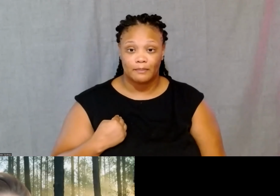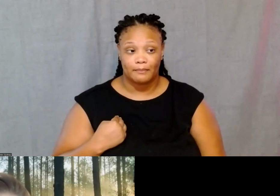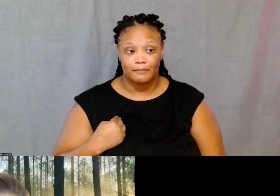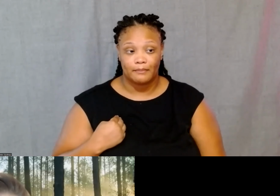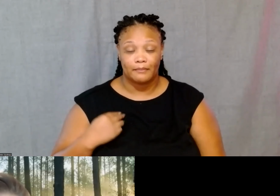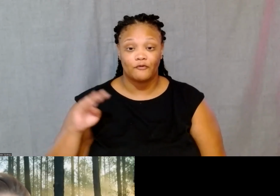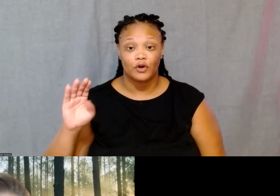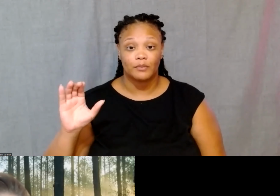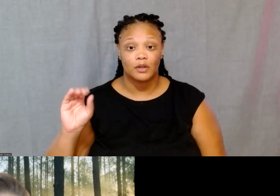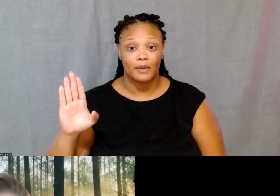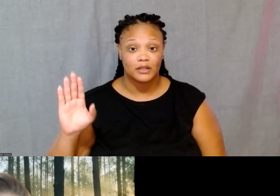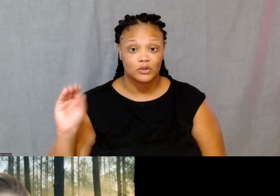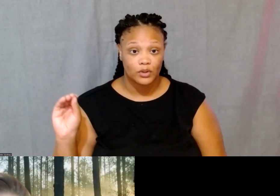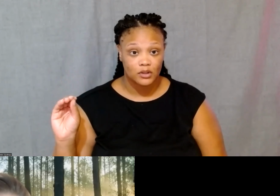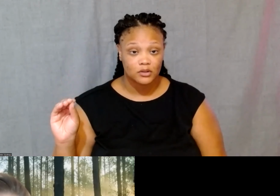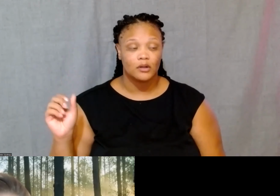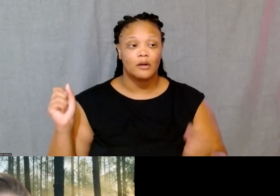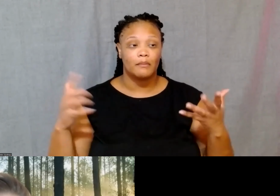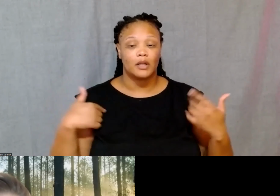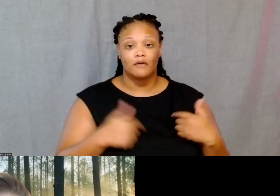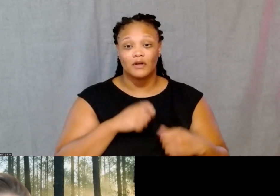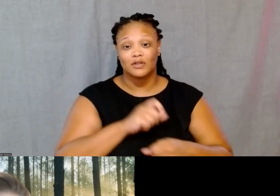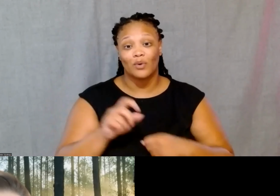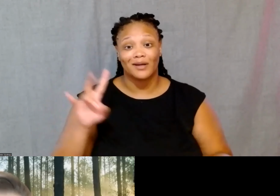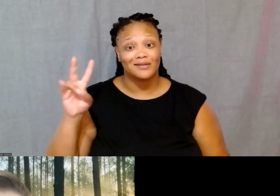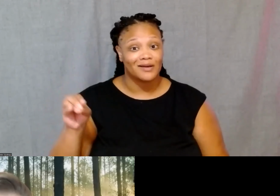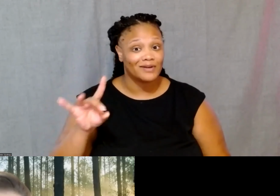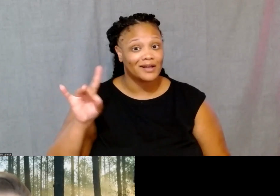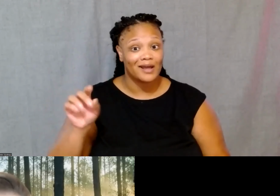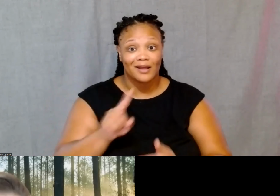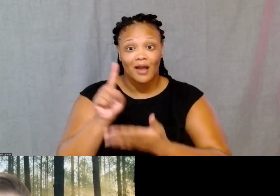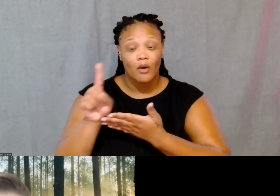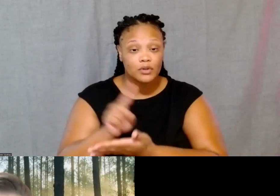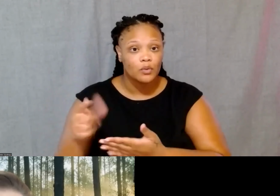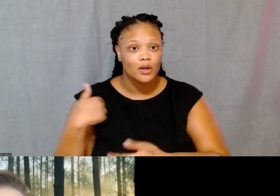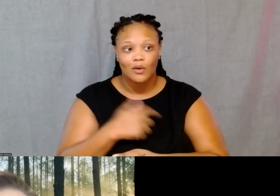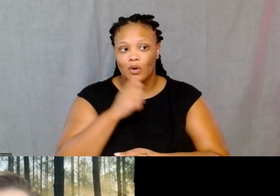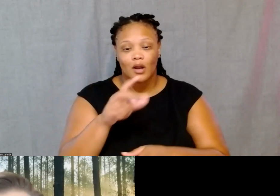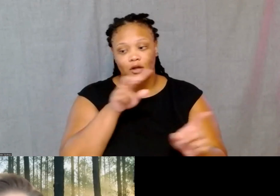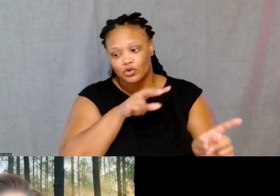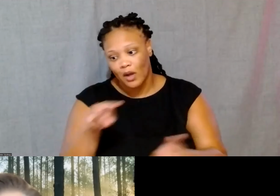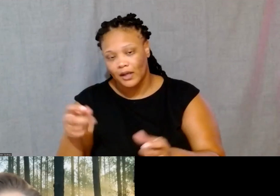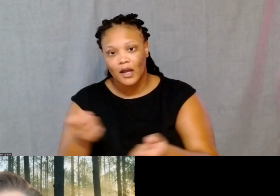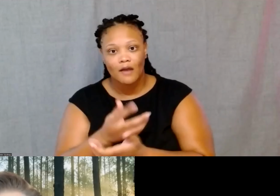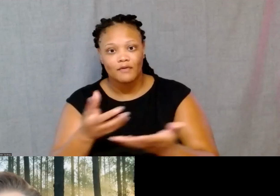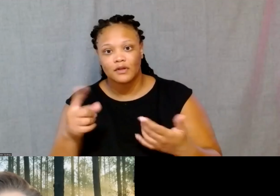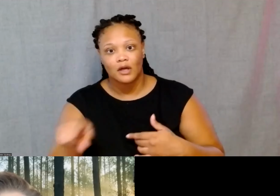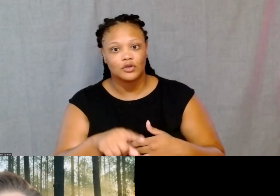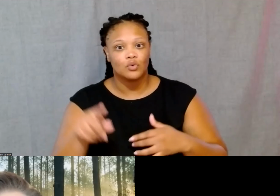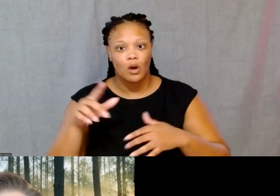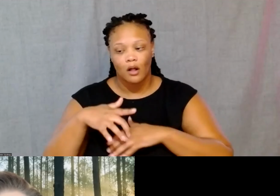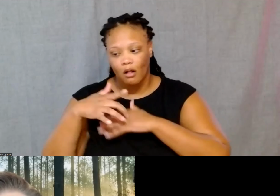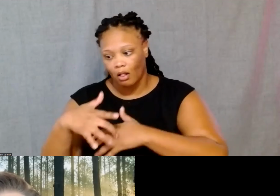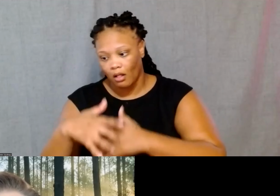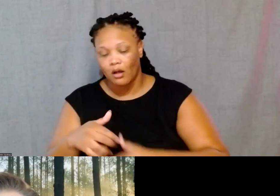community-based organizations, many of us are working 70 and 80-hour weeks, and we're not, tracking on all the things that you all spend your lives on.